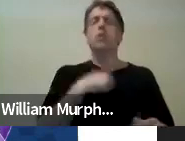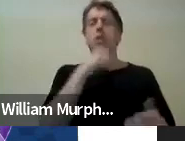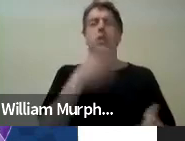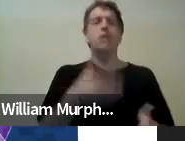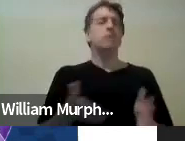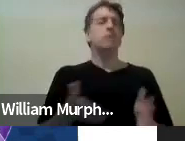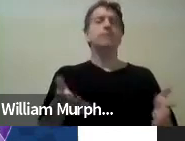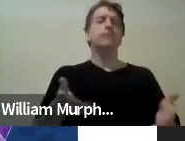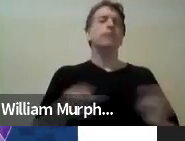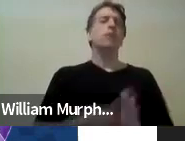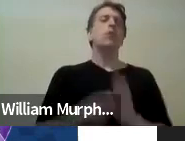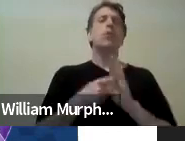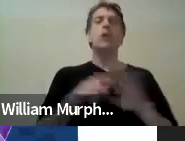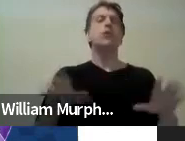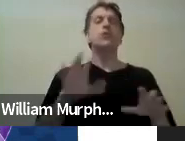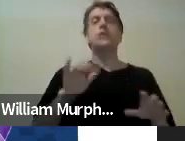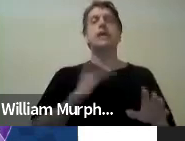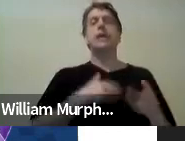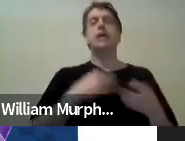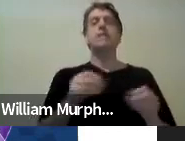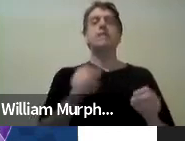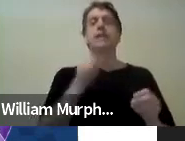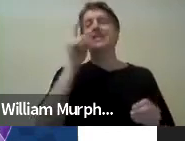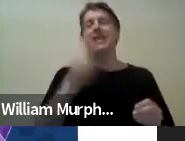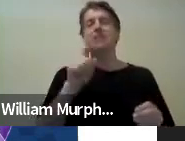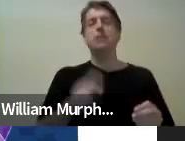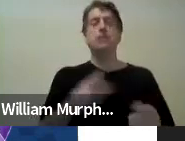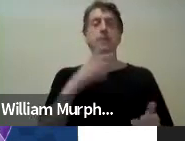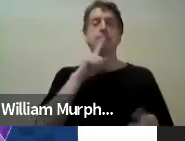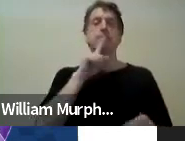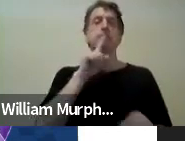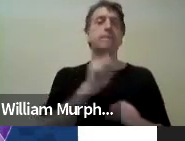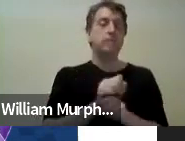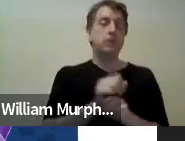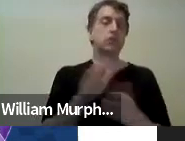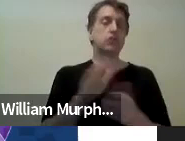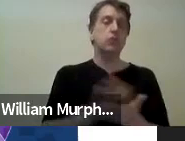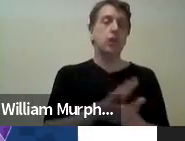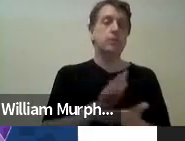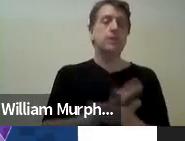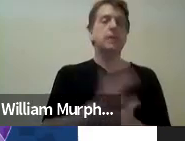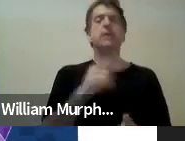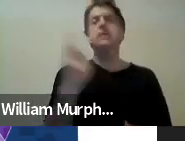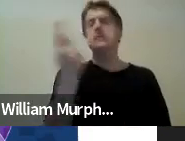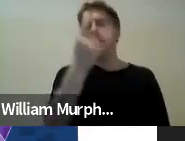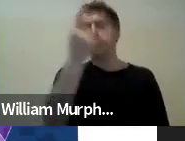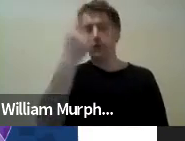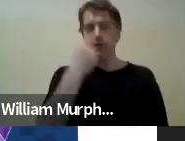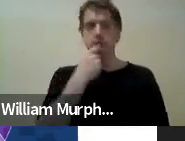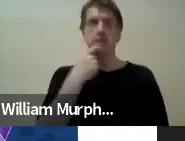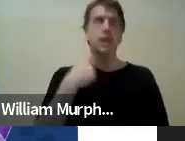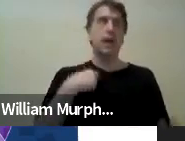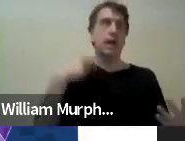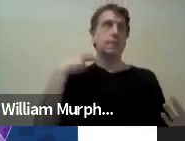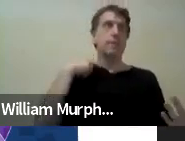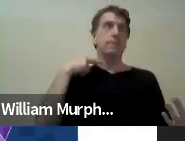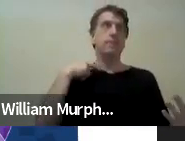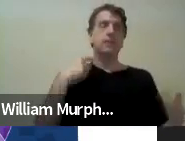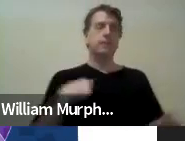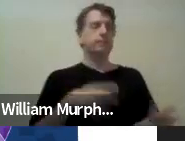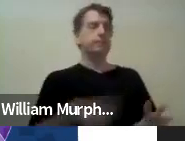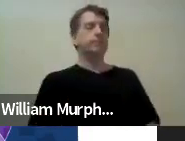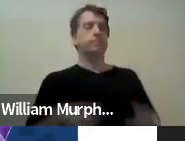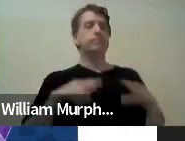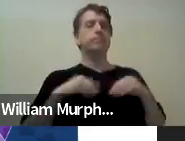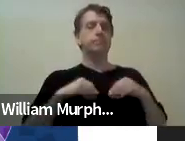with our office. It doesn't have to be, there doesn't have to be official documentation or anything like that. If somebody, you know, is said that they're a victim, then that's what we consider